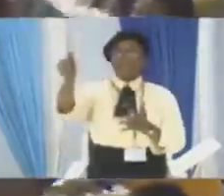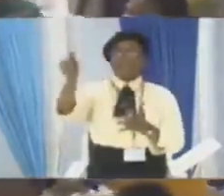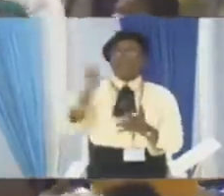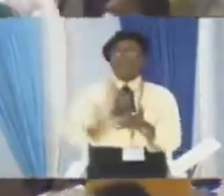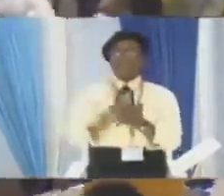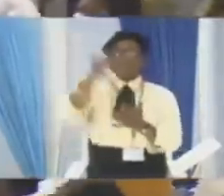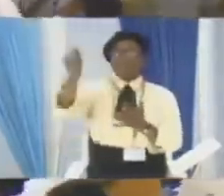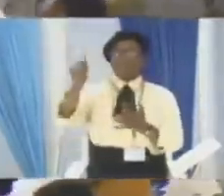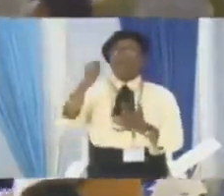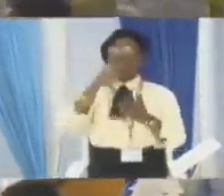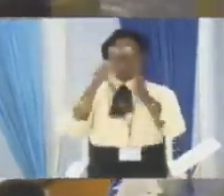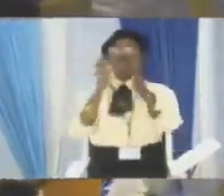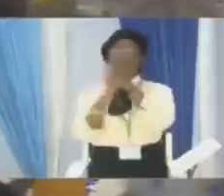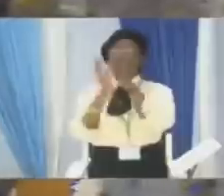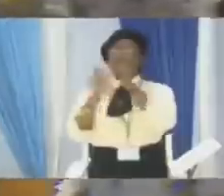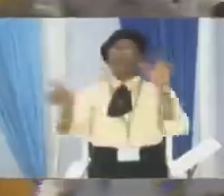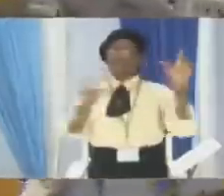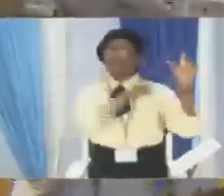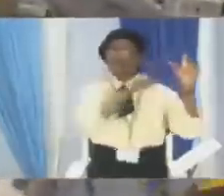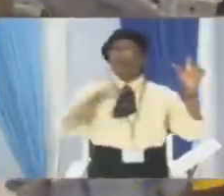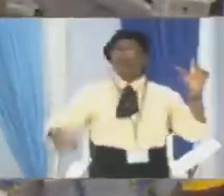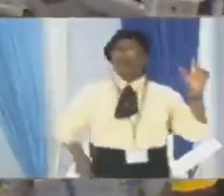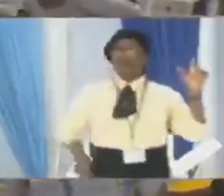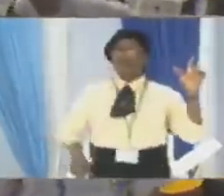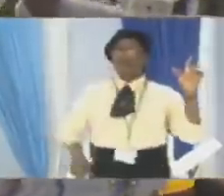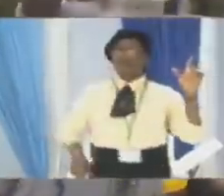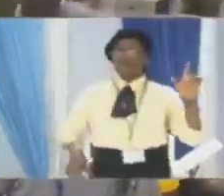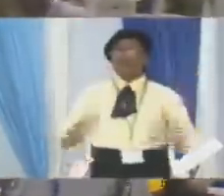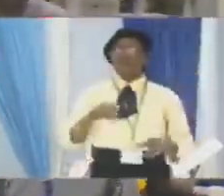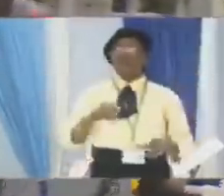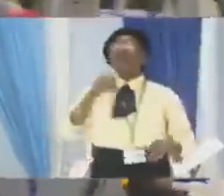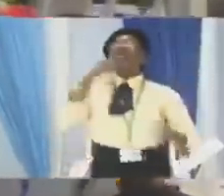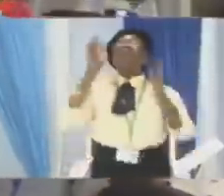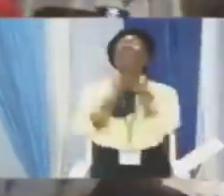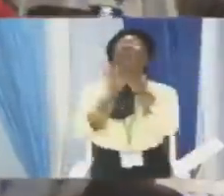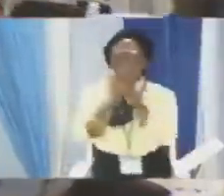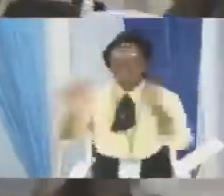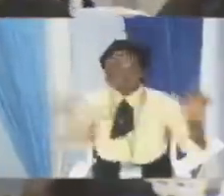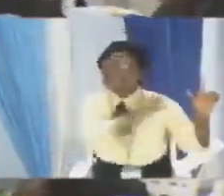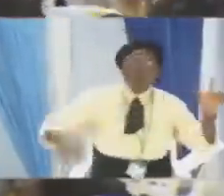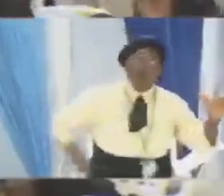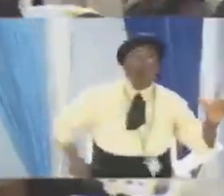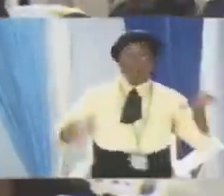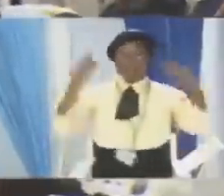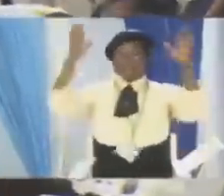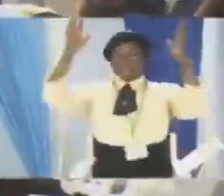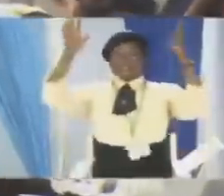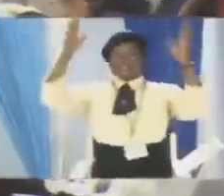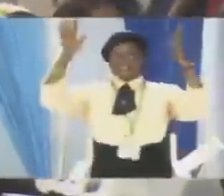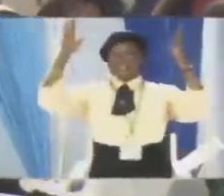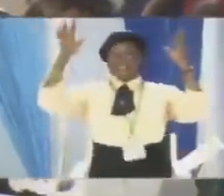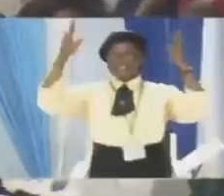Amen. Praise the Lord. I said, praise the Lord.